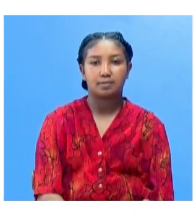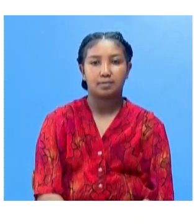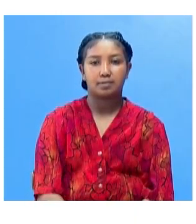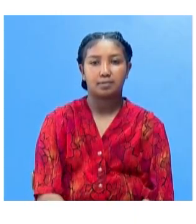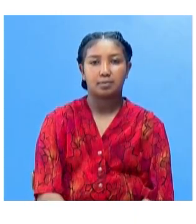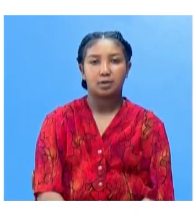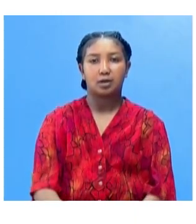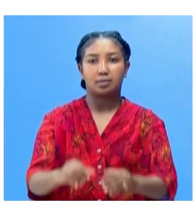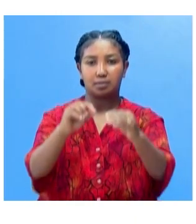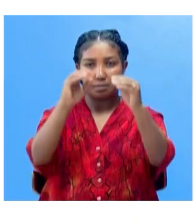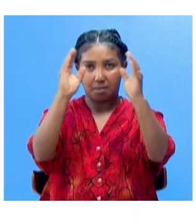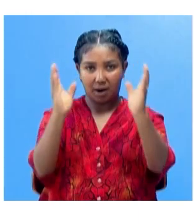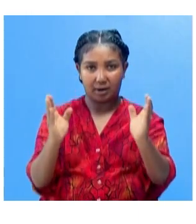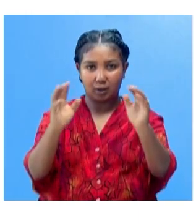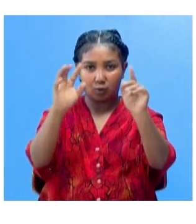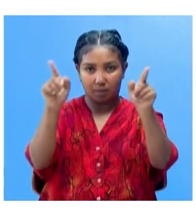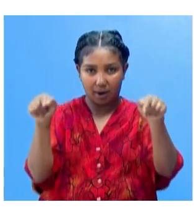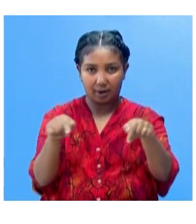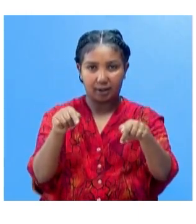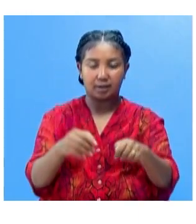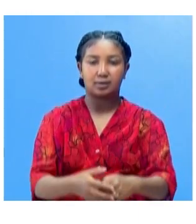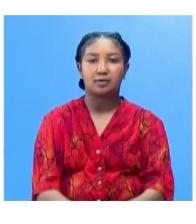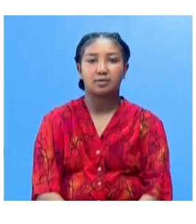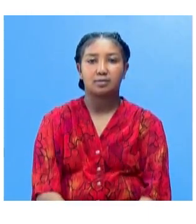in bracket